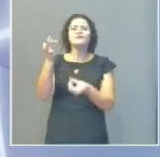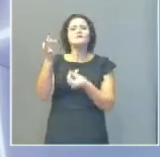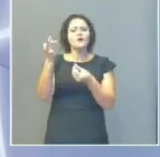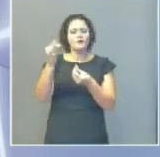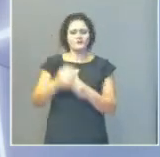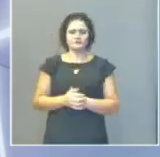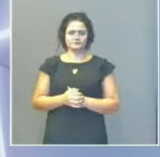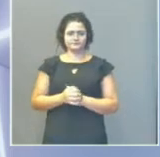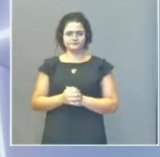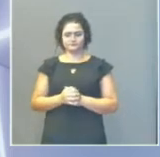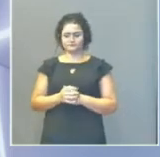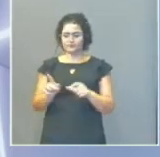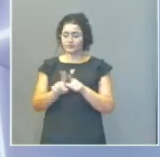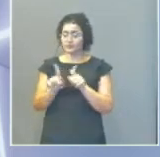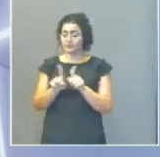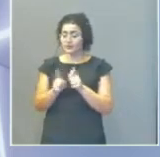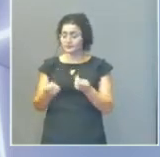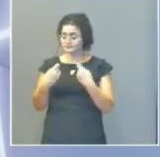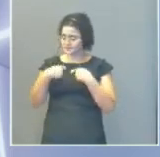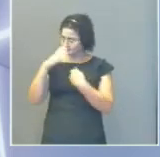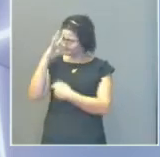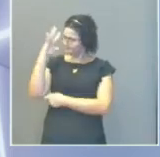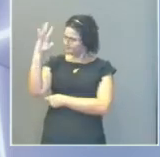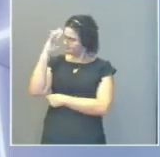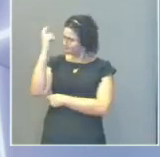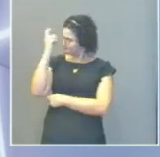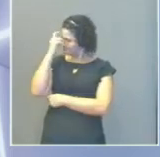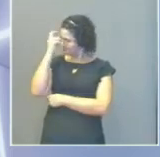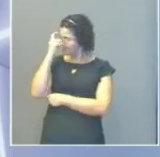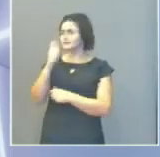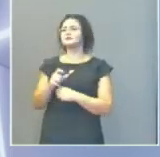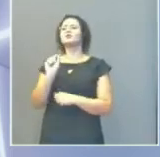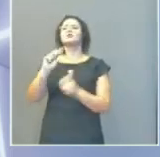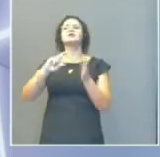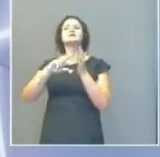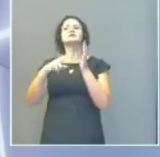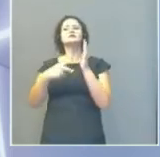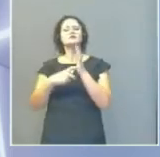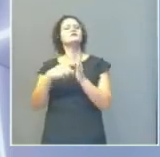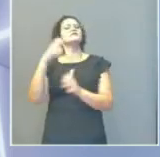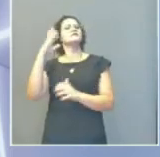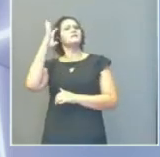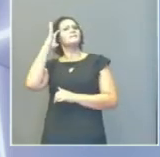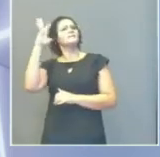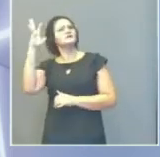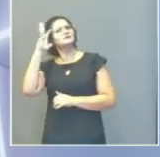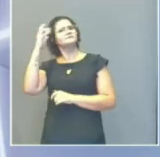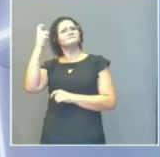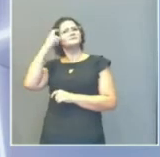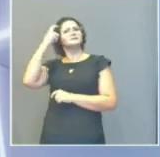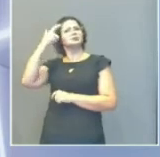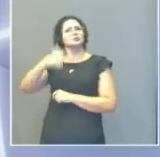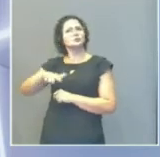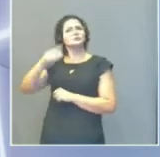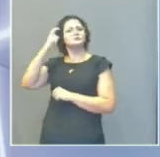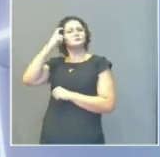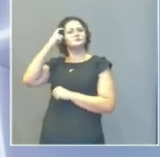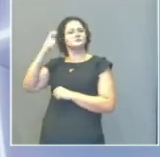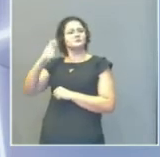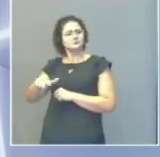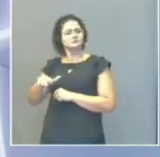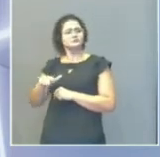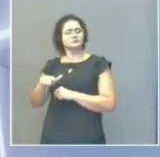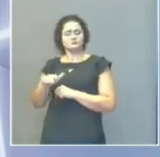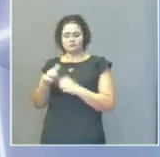to consider, what it means to rethink the colonial stretch of the present that we